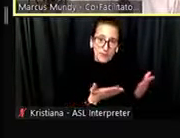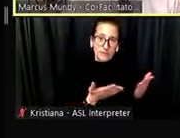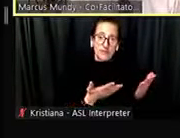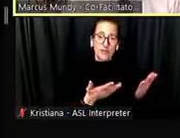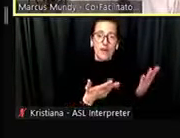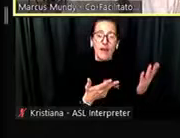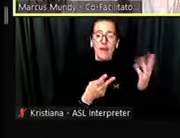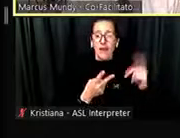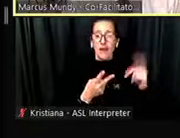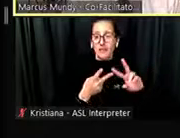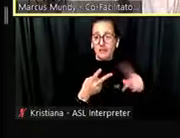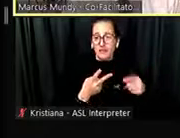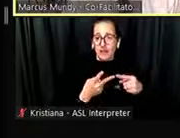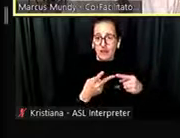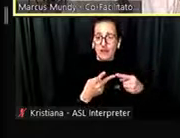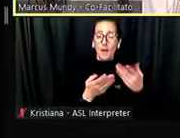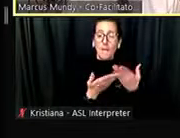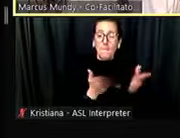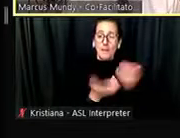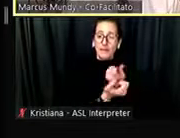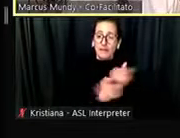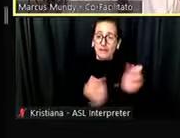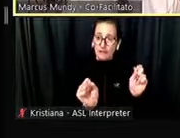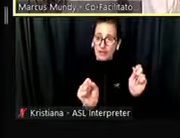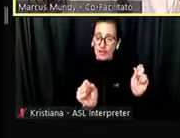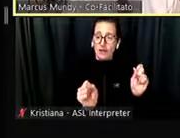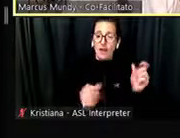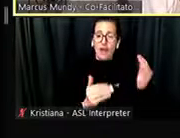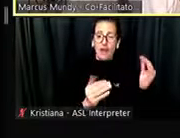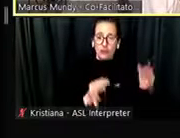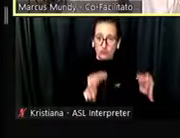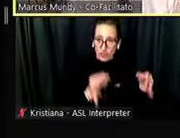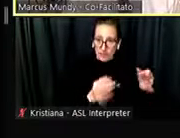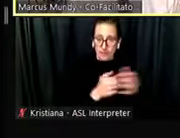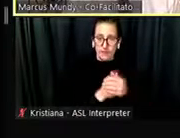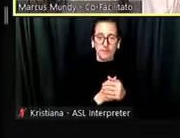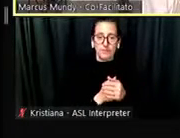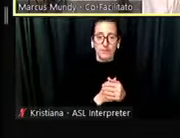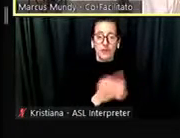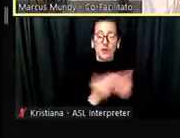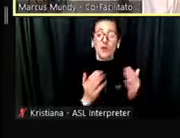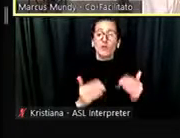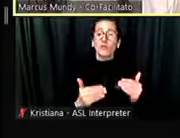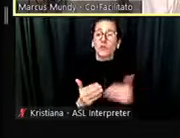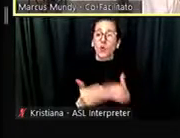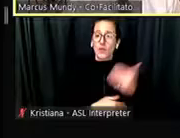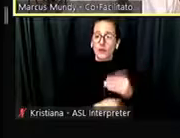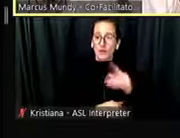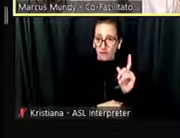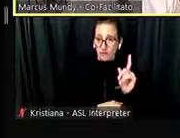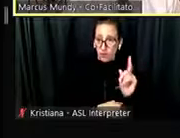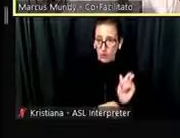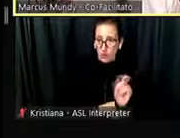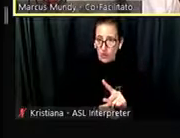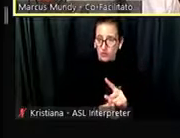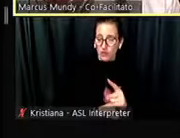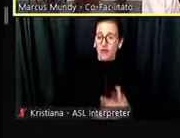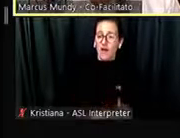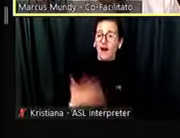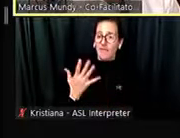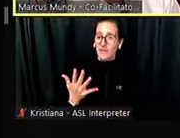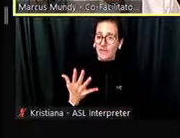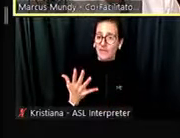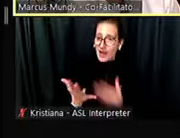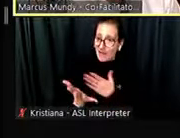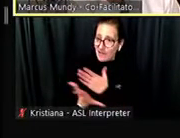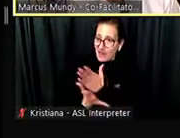we'll move on to the next question, which you might surmise is, of the 5 functional areas, pick the top, or of the 2